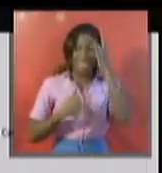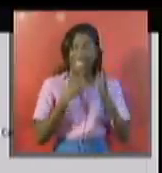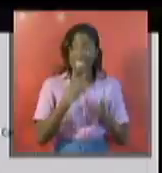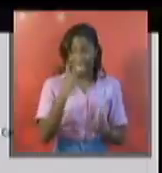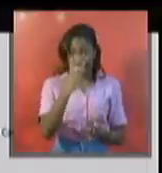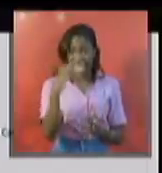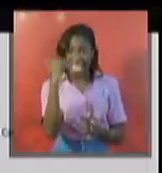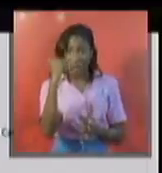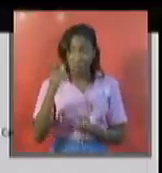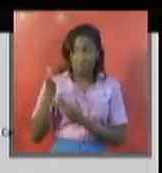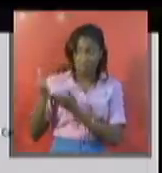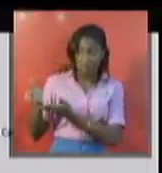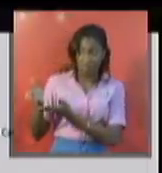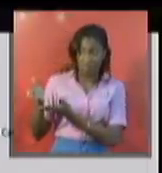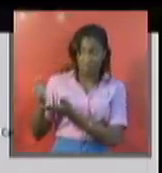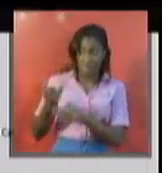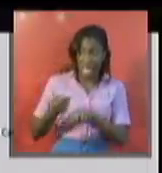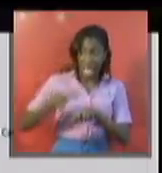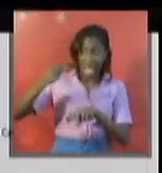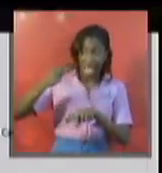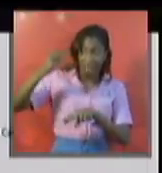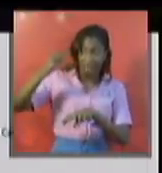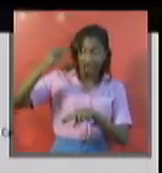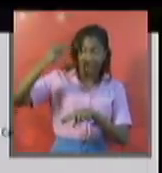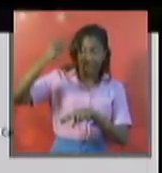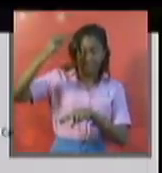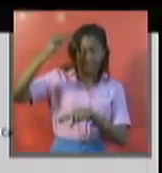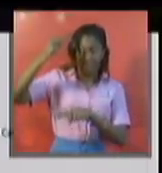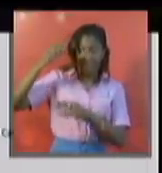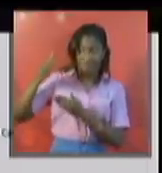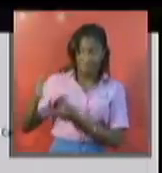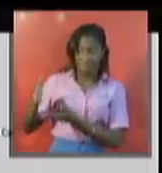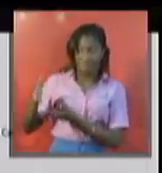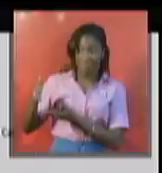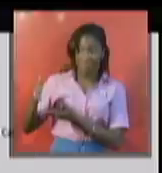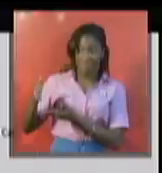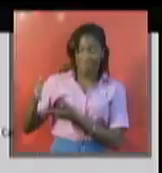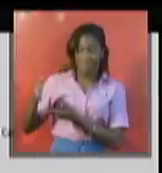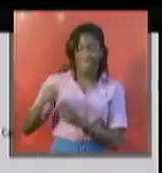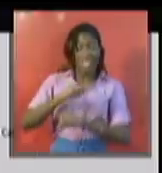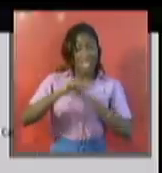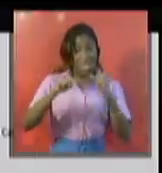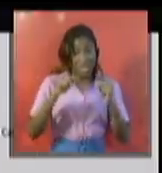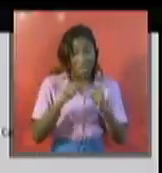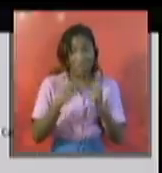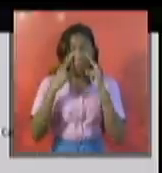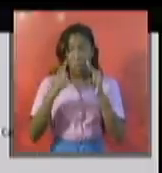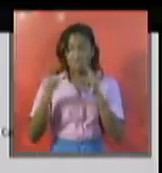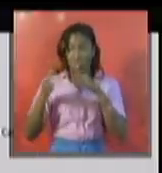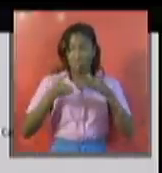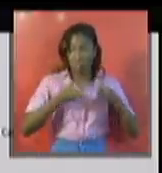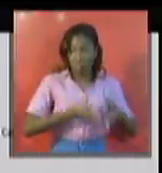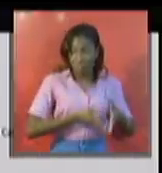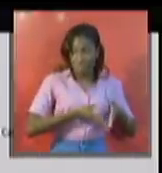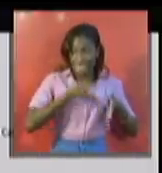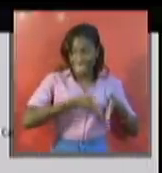bigger and bigger as time progresses. When you marry that with the same graph that Dr. Hines introduced